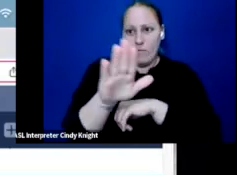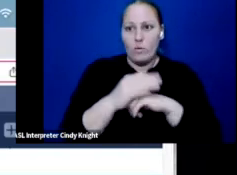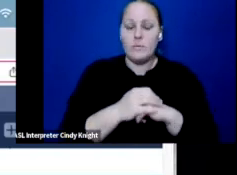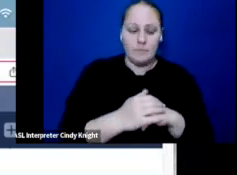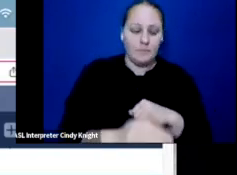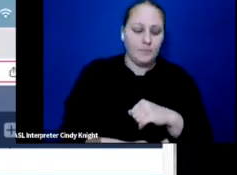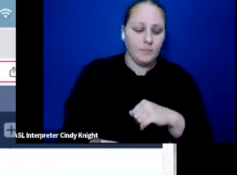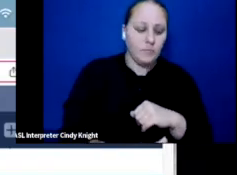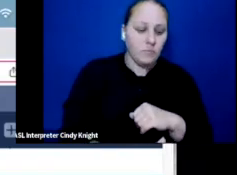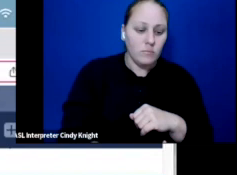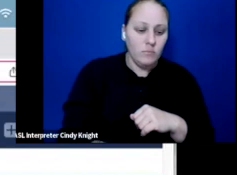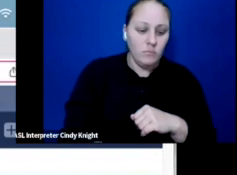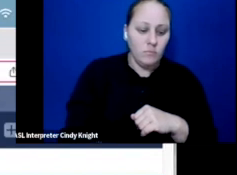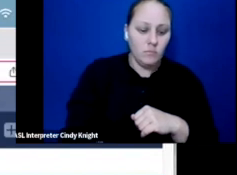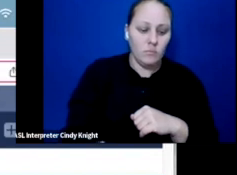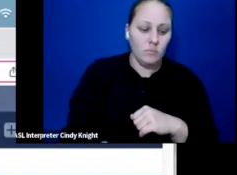the case.